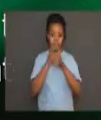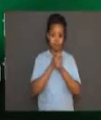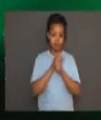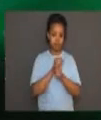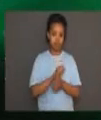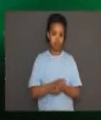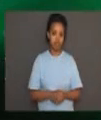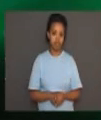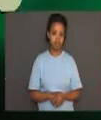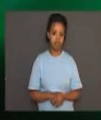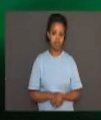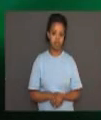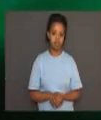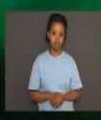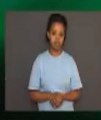Time's up.